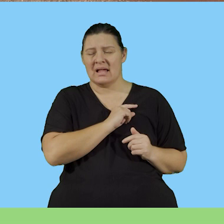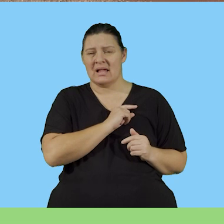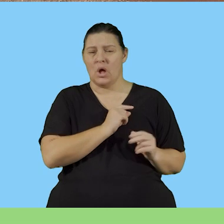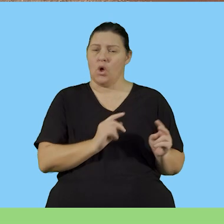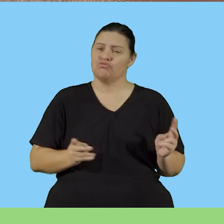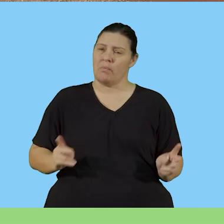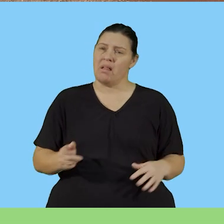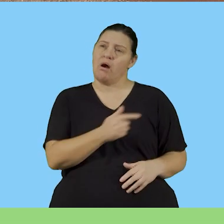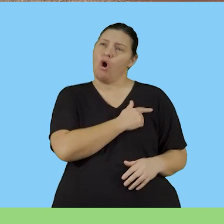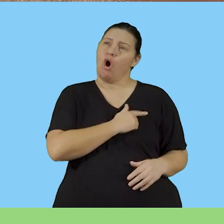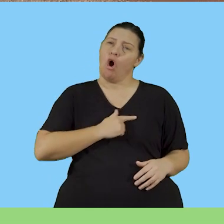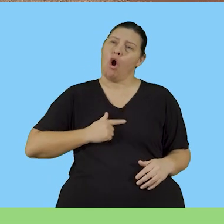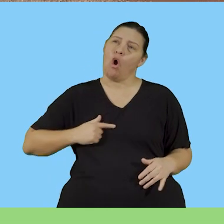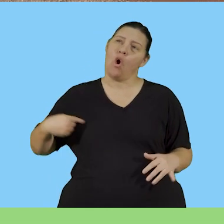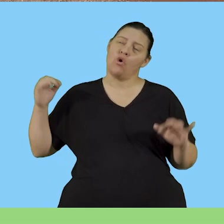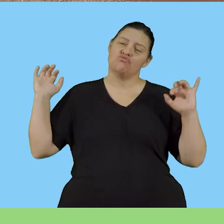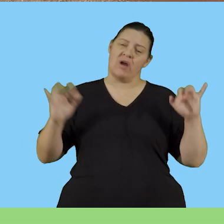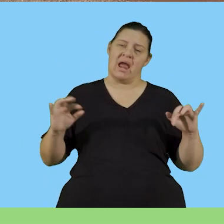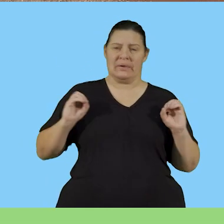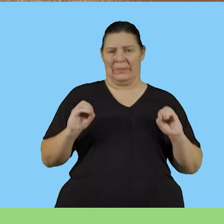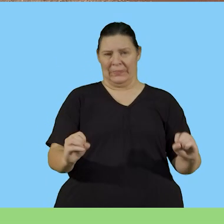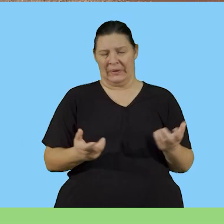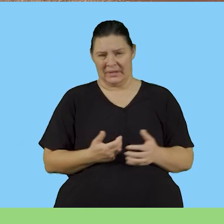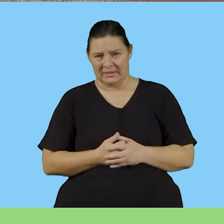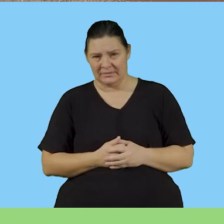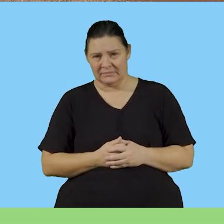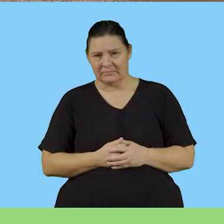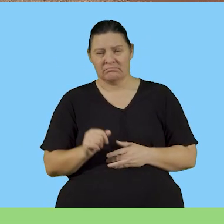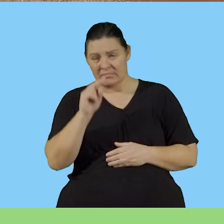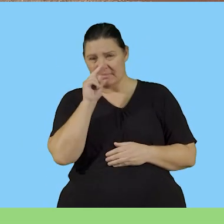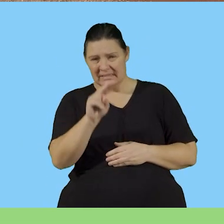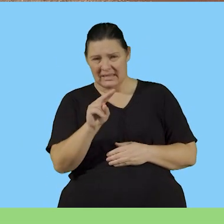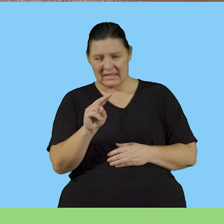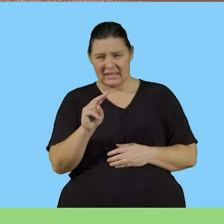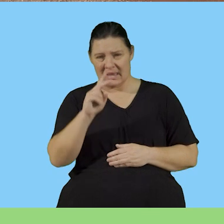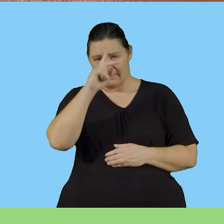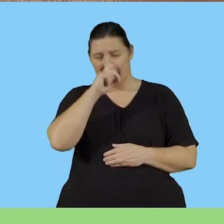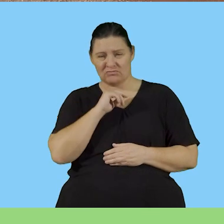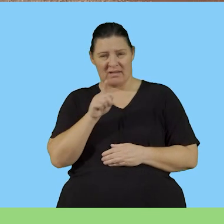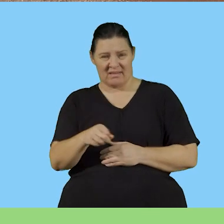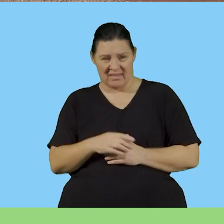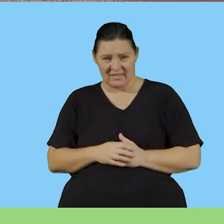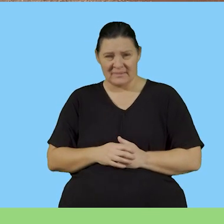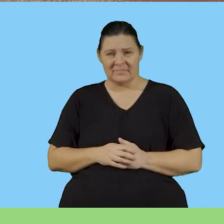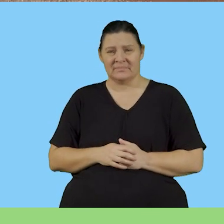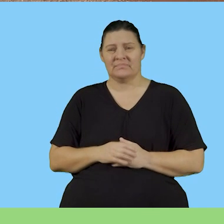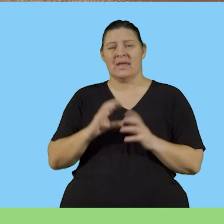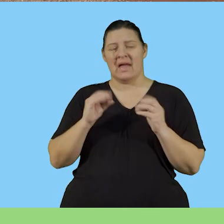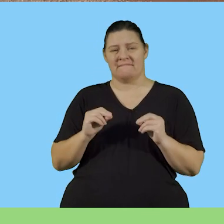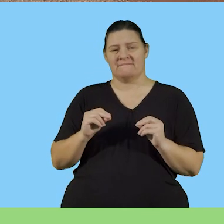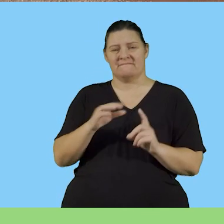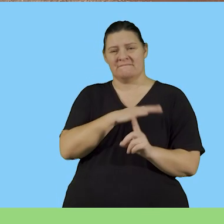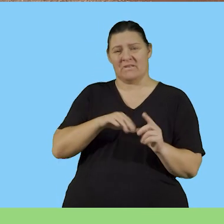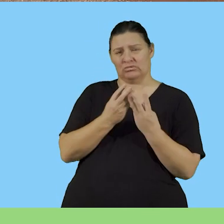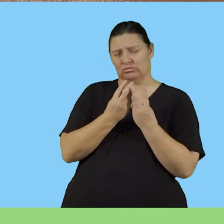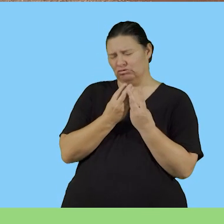experiencing an abnormally long period with no rain or of no rain. So as you can see in this picture, we have